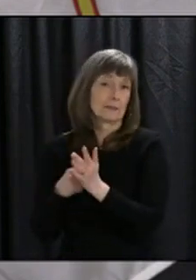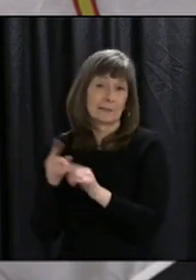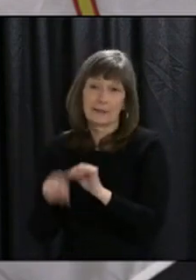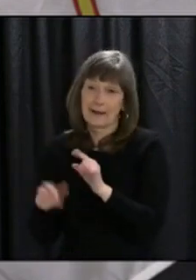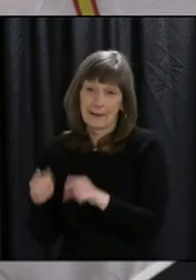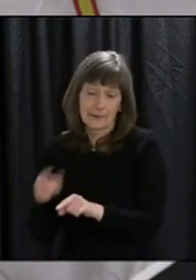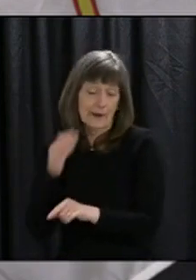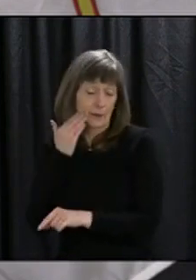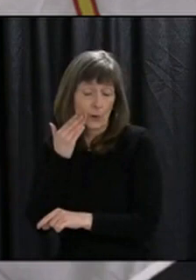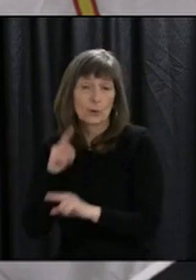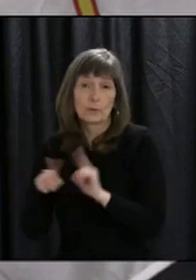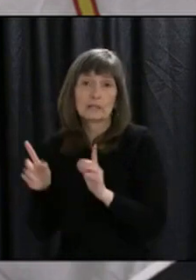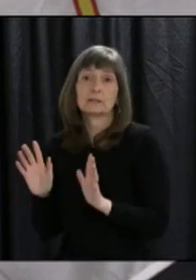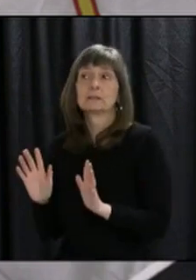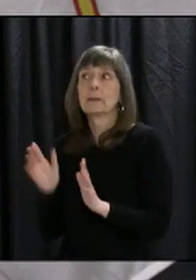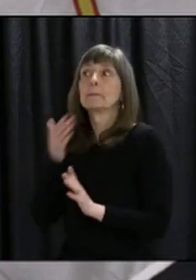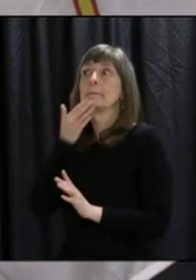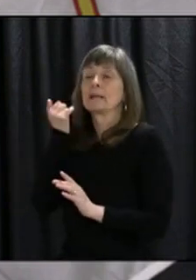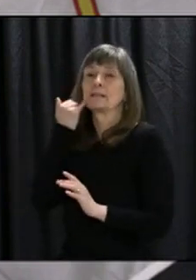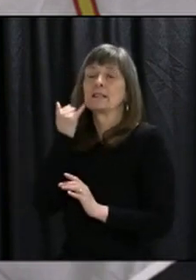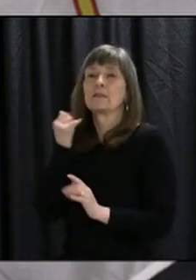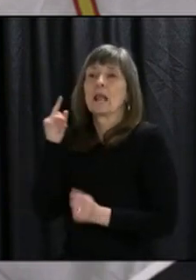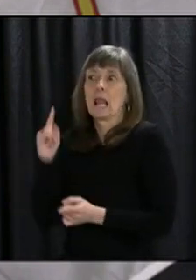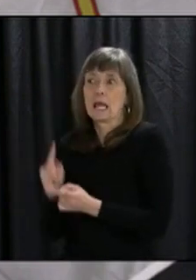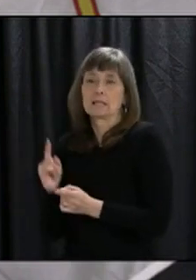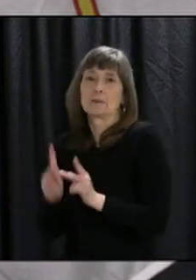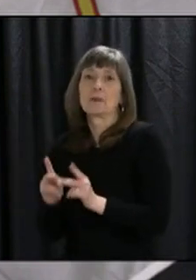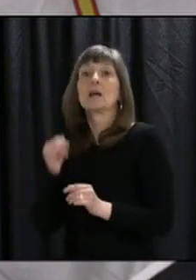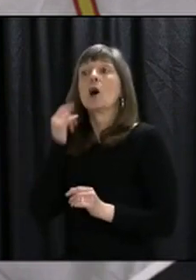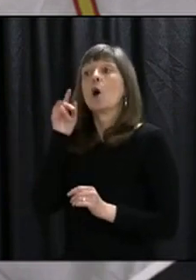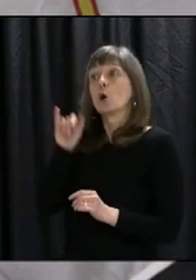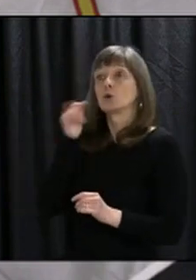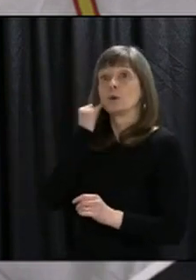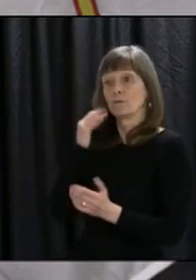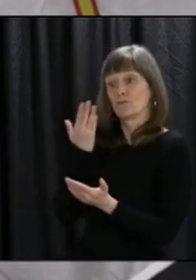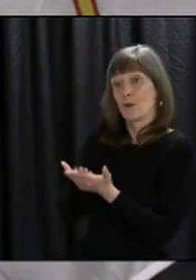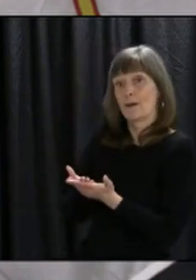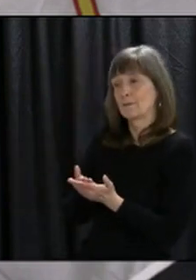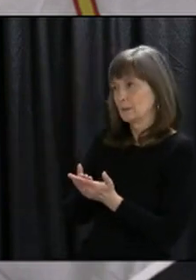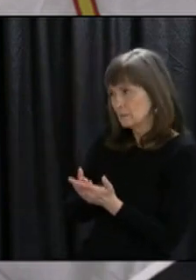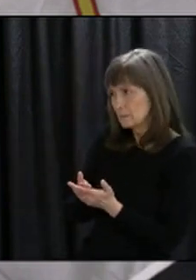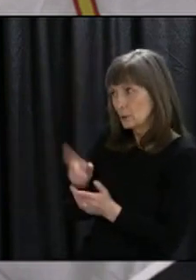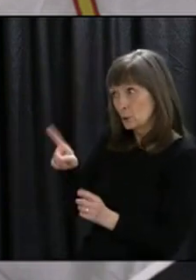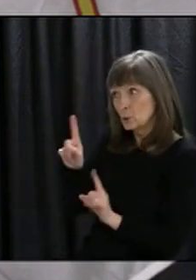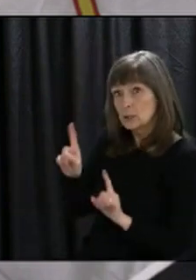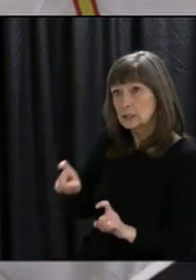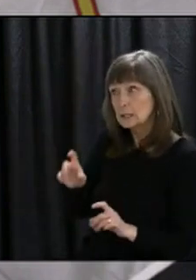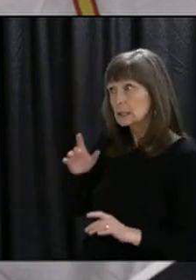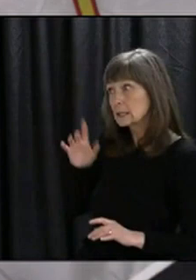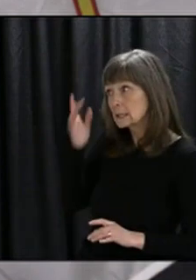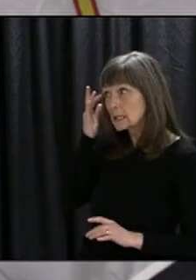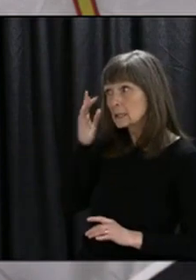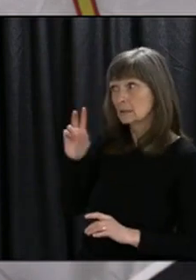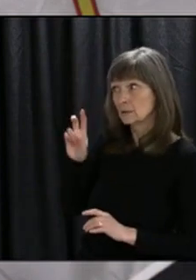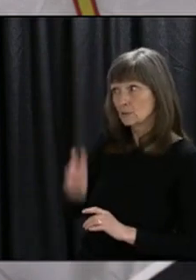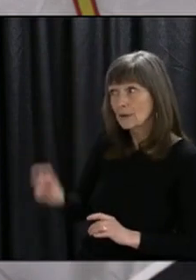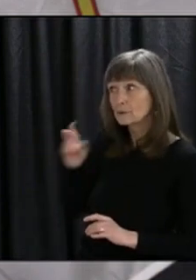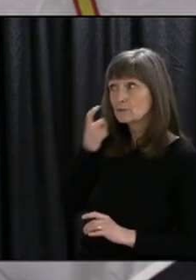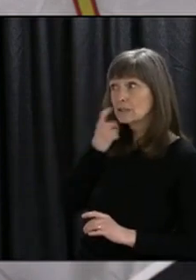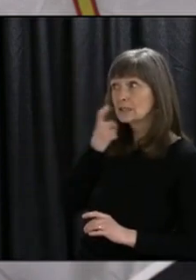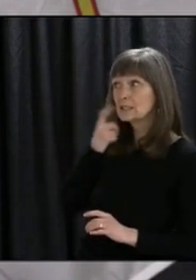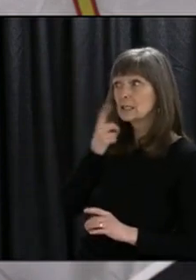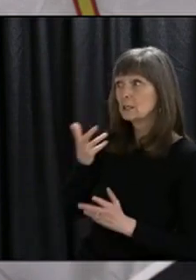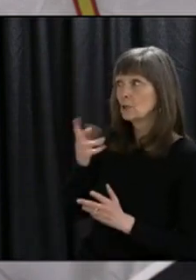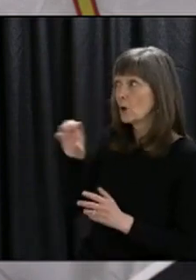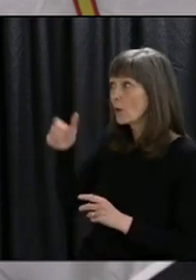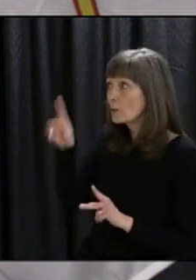So then it's important to screen people as they're coming in, to make sure they don't have symptoms, to make sure they haven't traveled, that they haven't had contact with